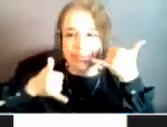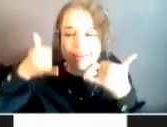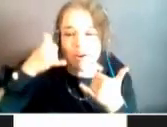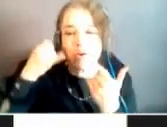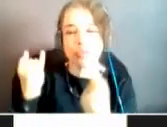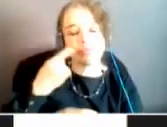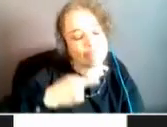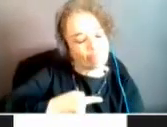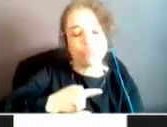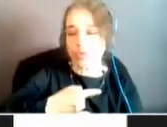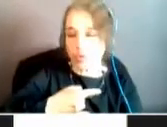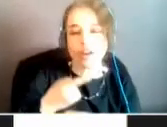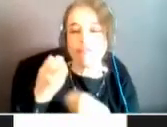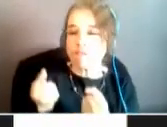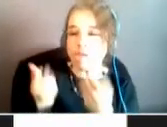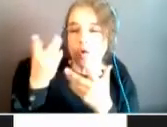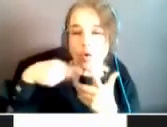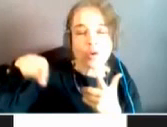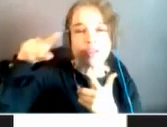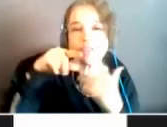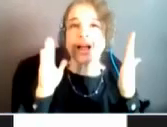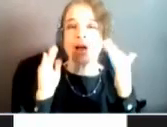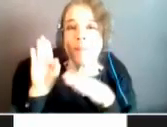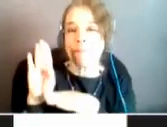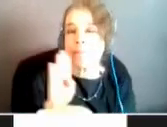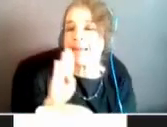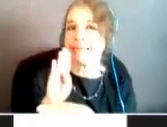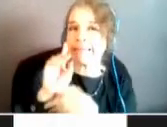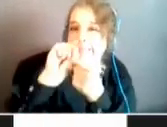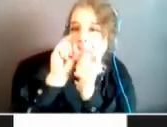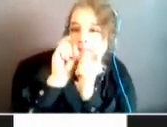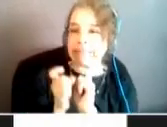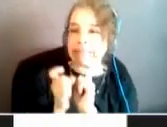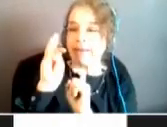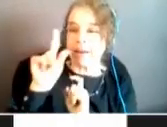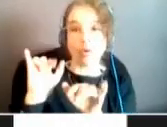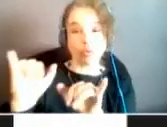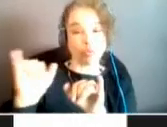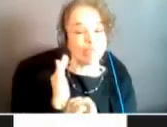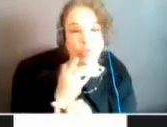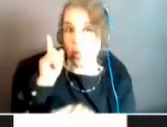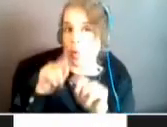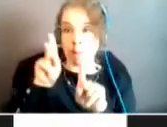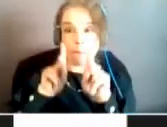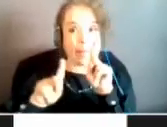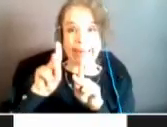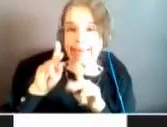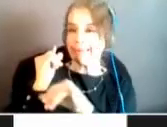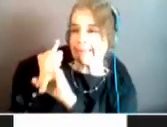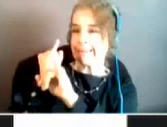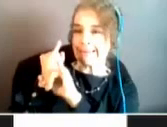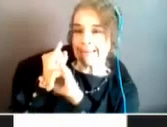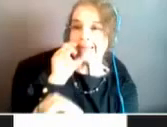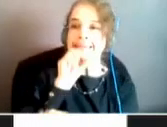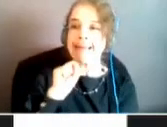our whole, and for many of you, your whole business model had to change, as ours did too, because we couldn't have people at the Institute on